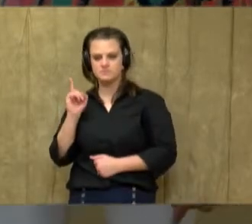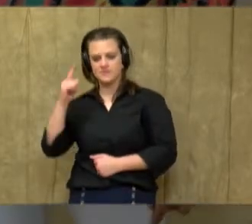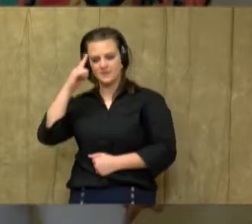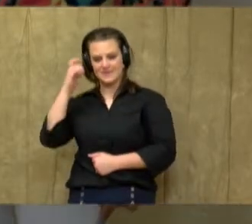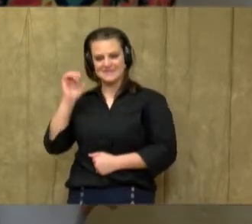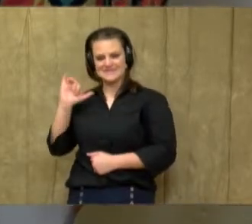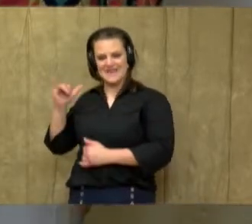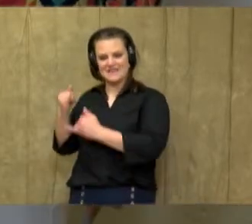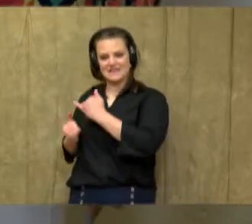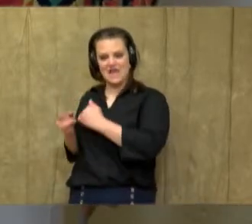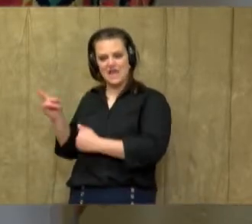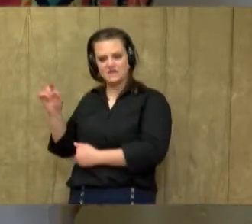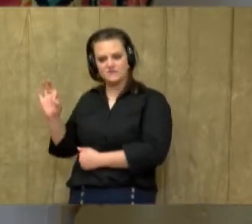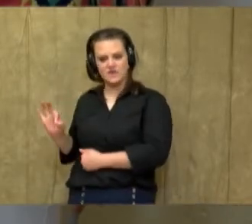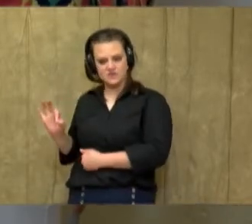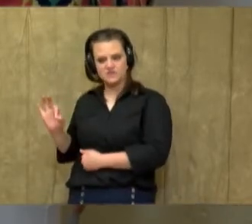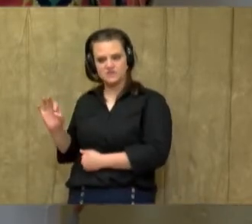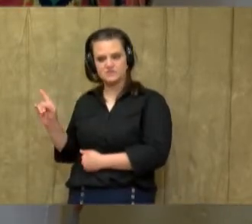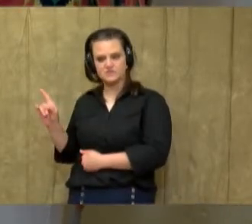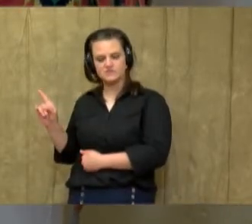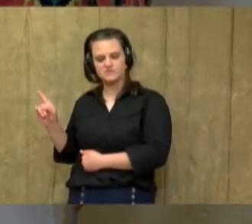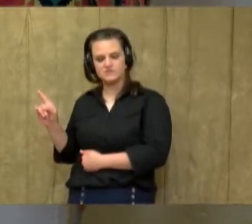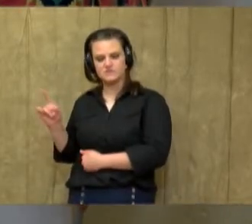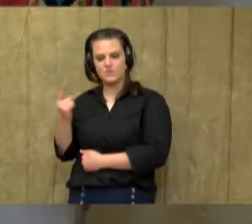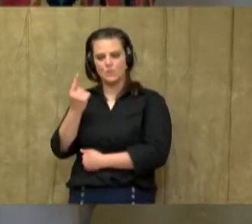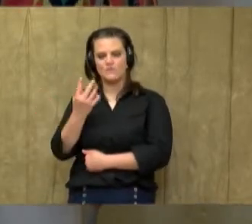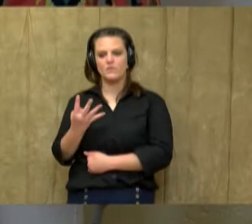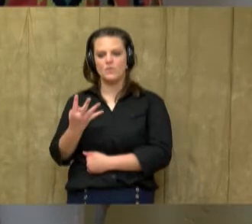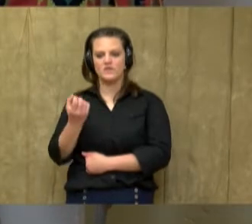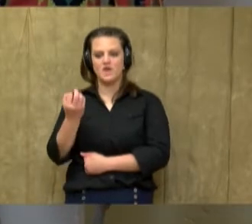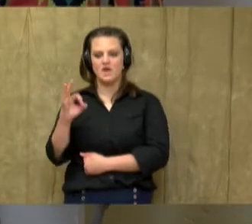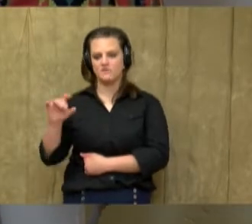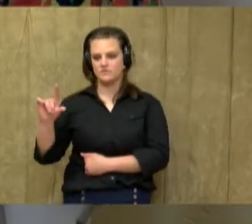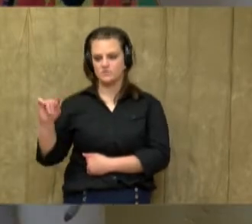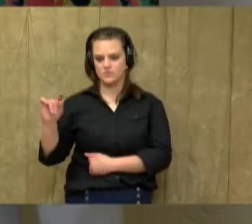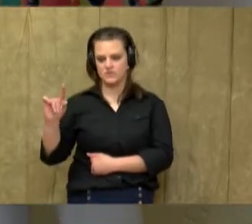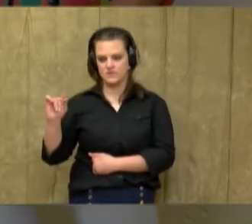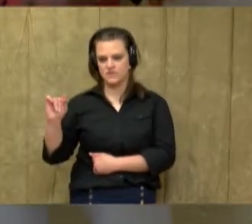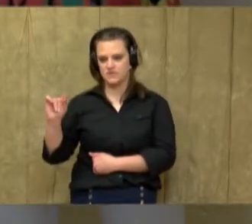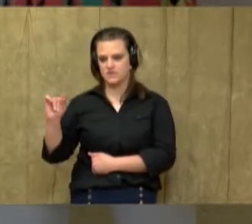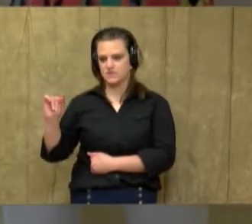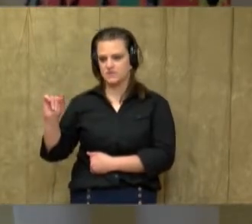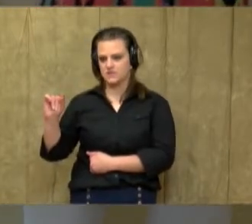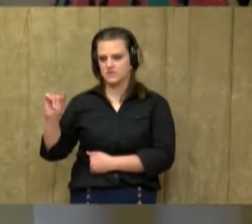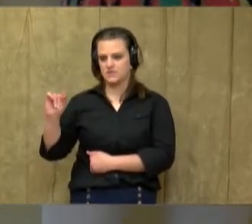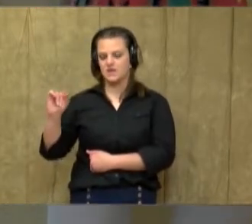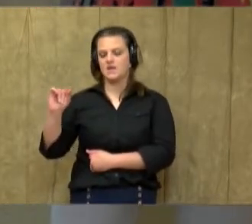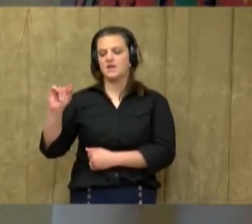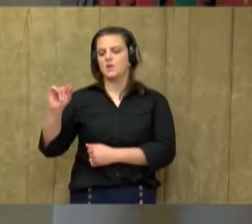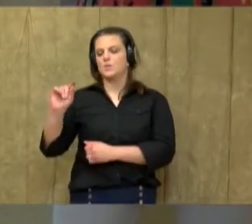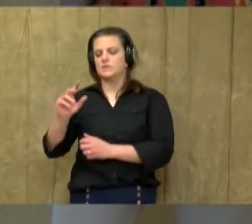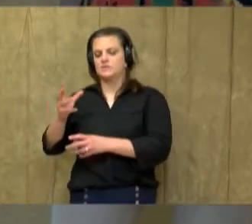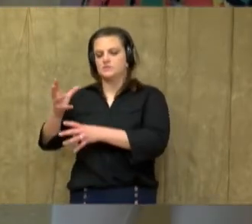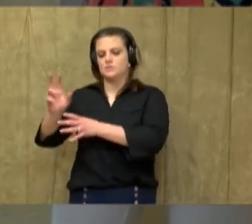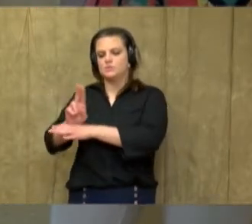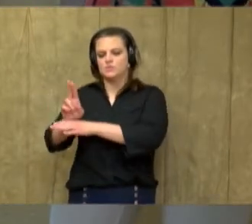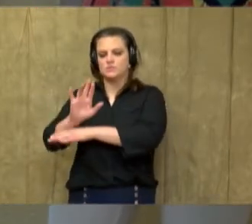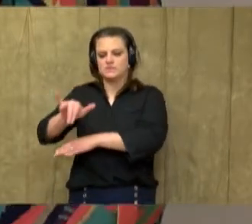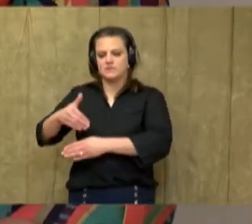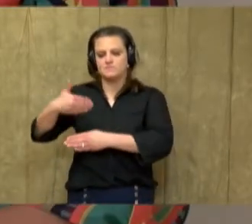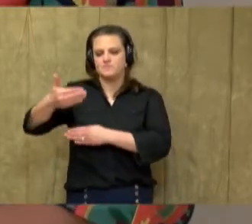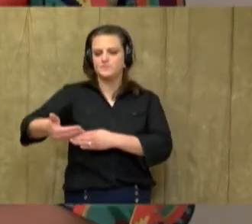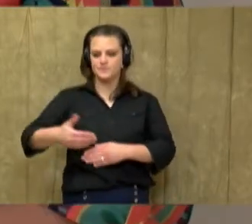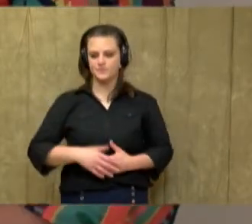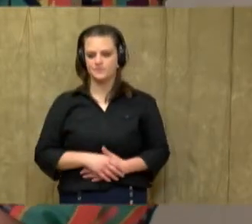this last fraction here, this last problem, 1/4 of 20, and I'm going to move further with it, okay? So let's